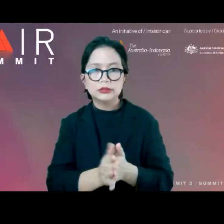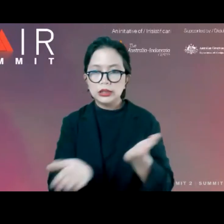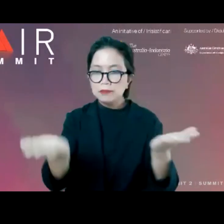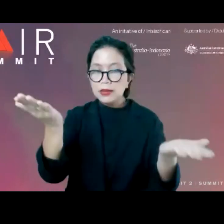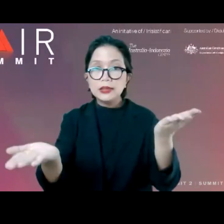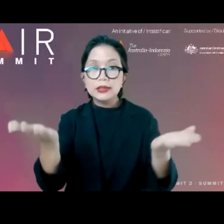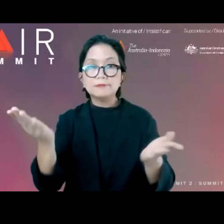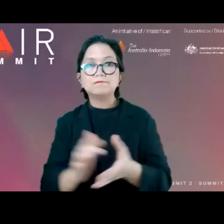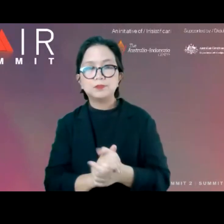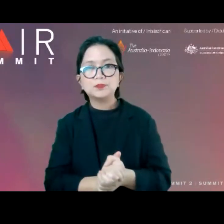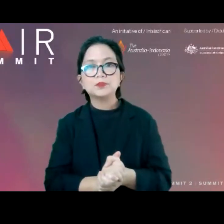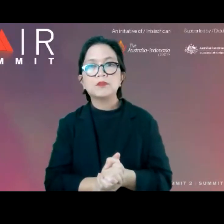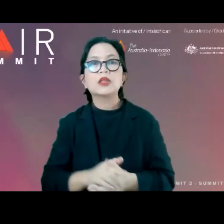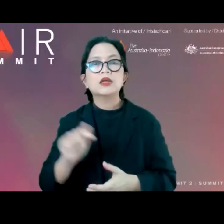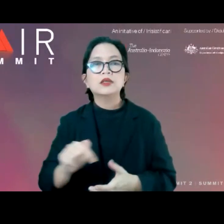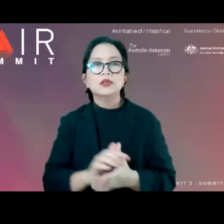different facilities.